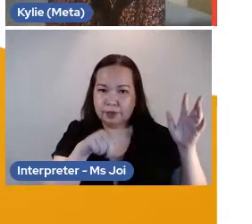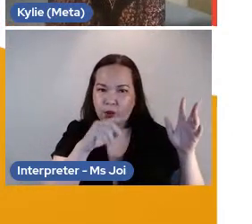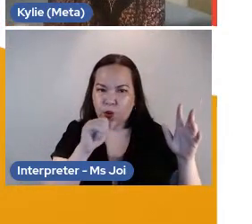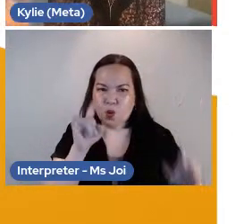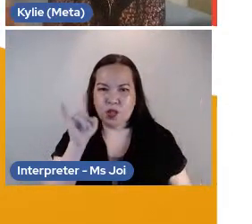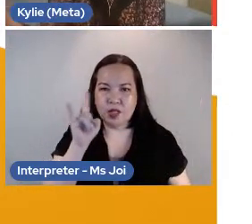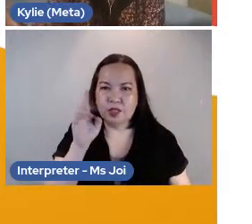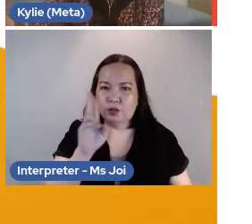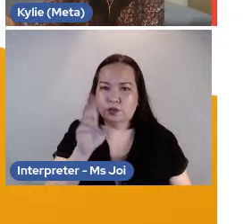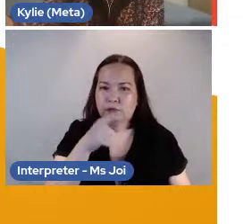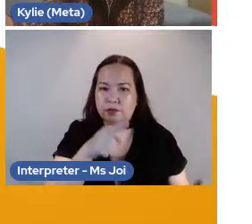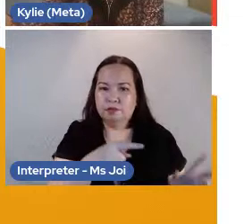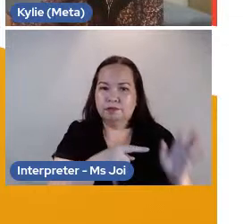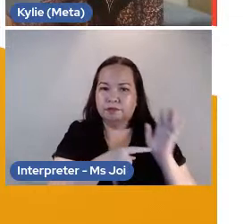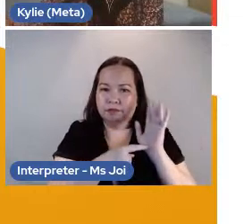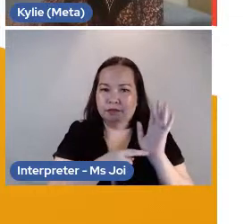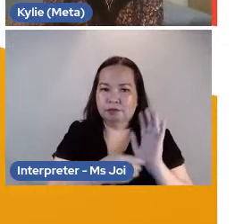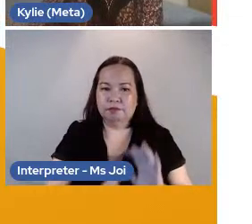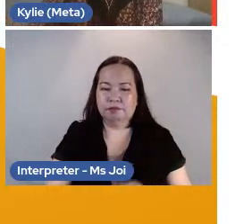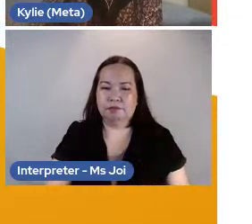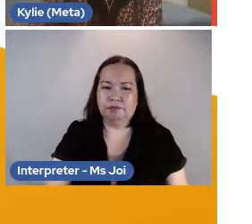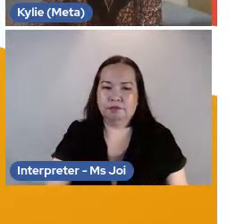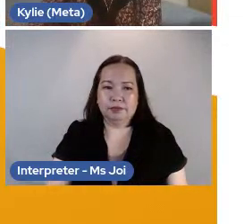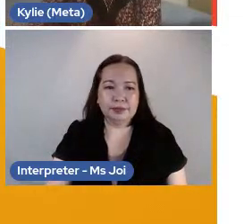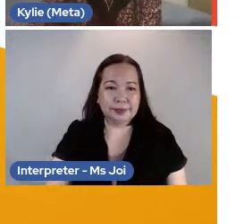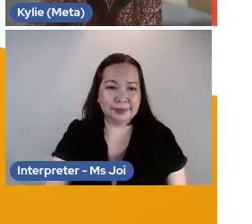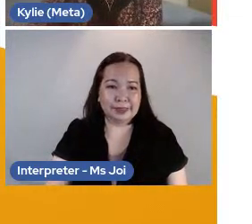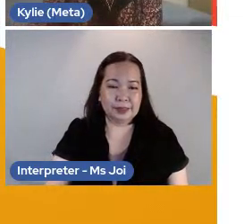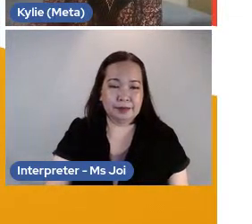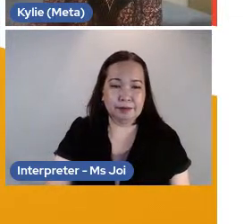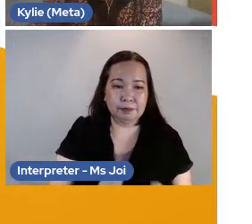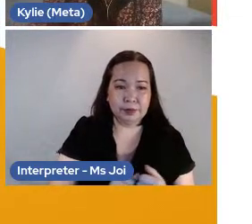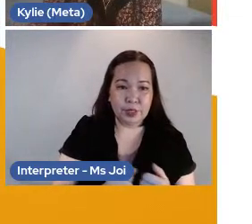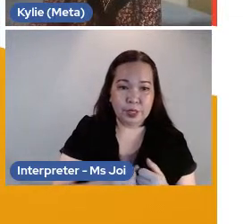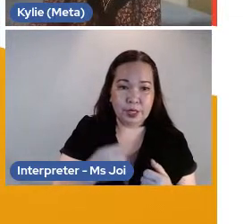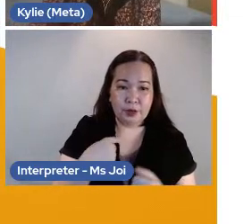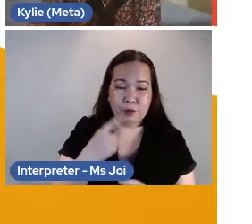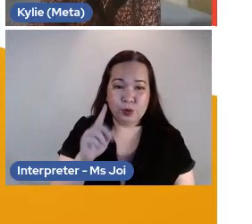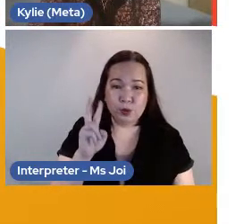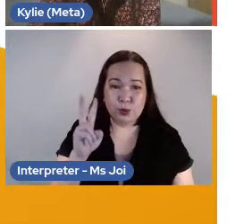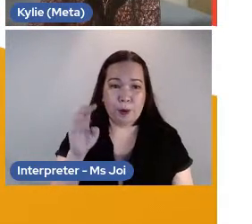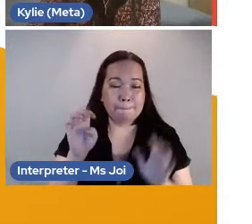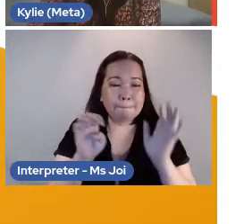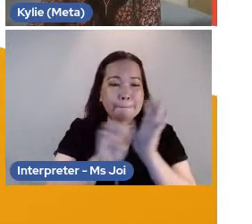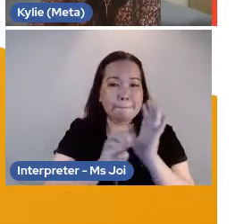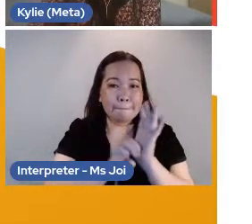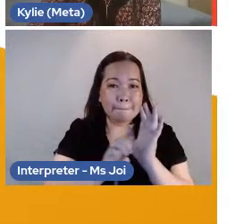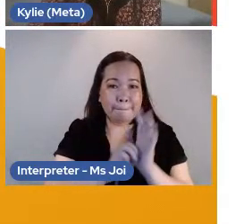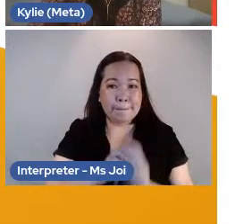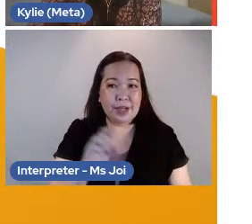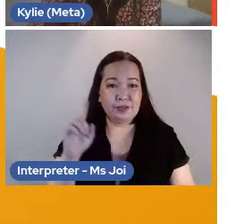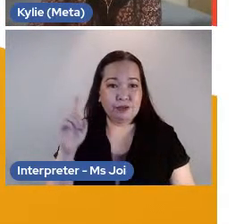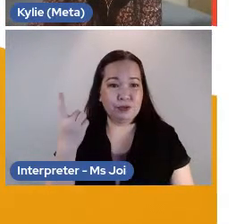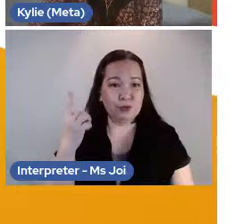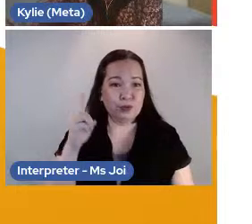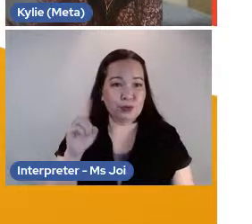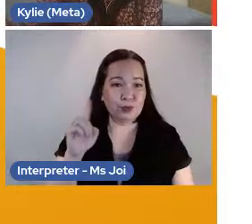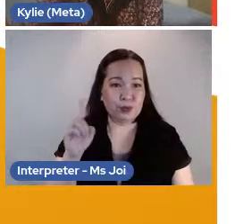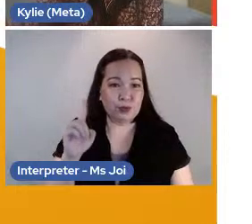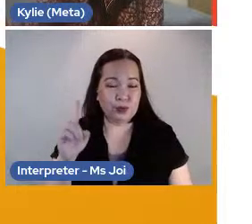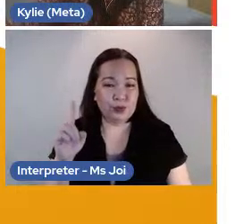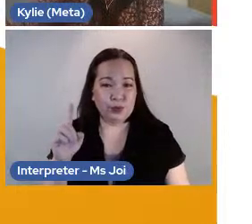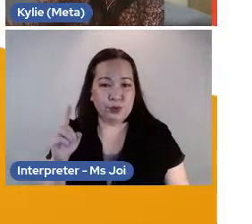page has run in the spirit of transparency. So we're looking at 2 examples here. The first example is an active